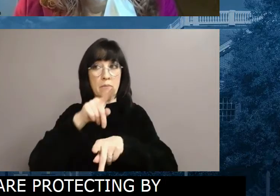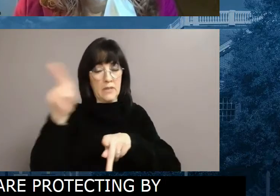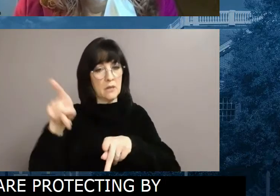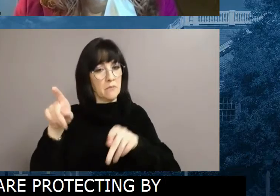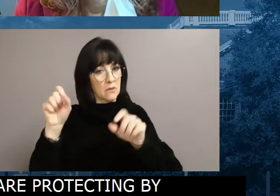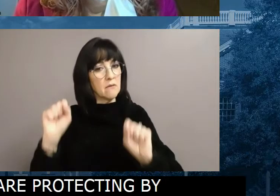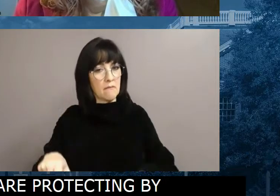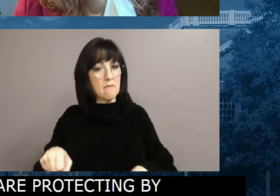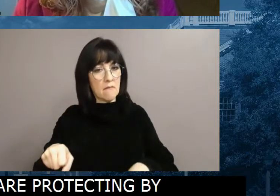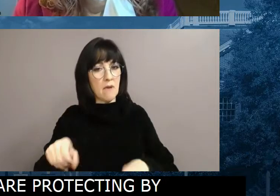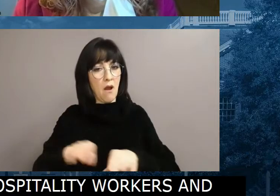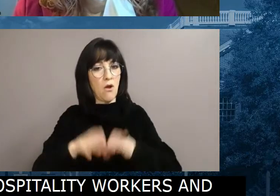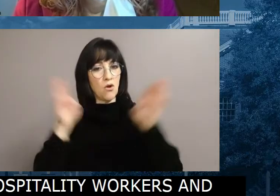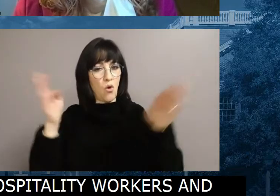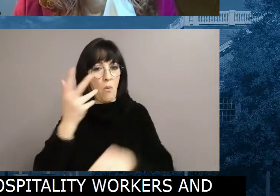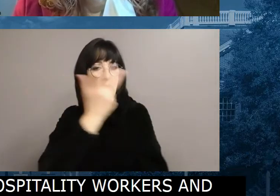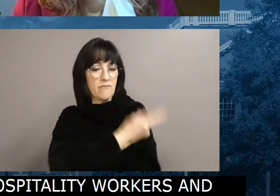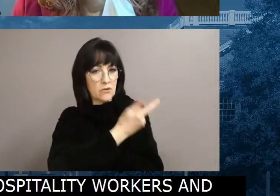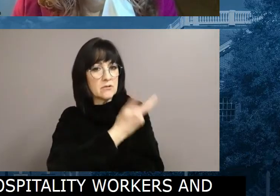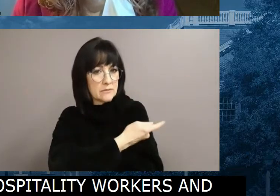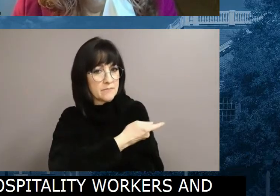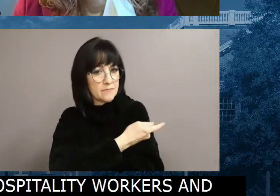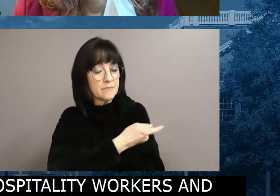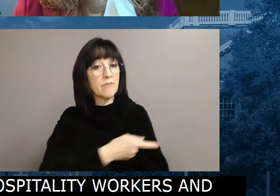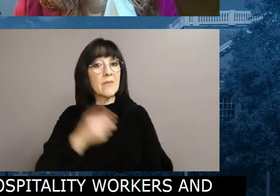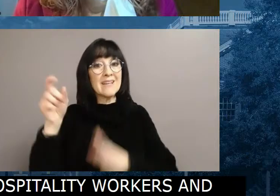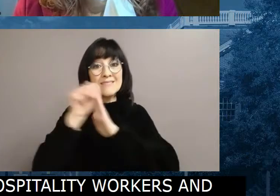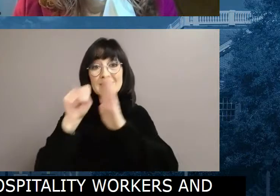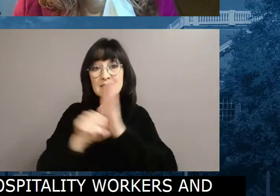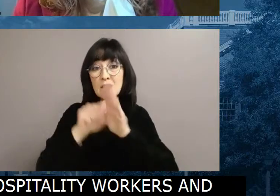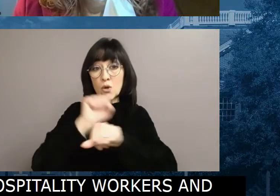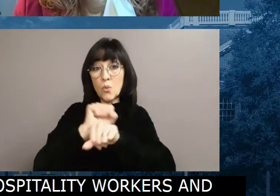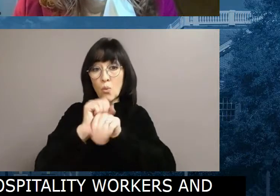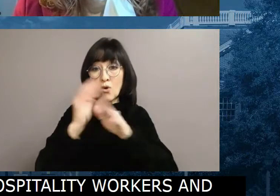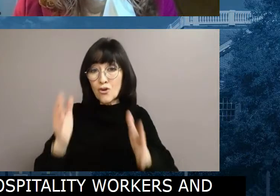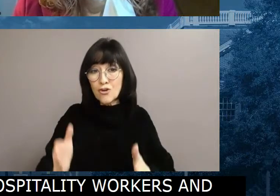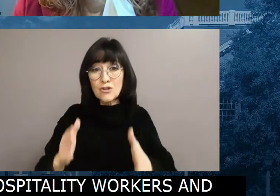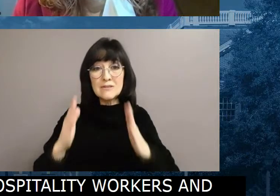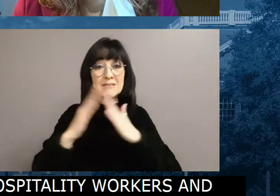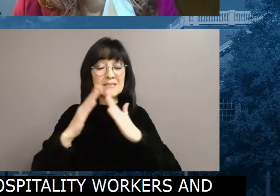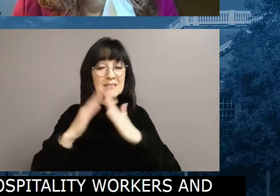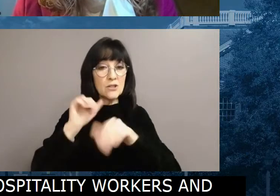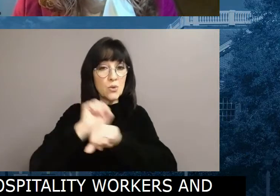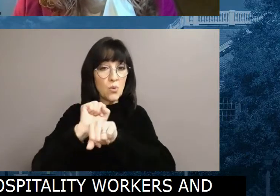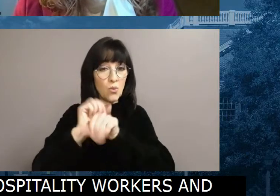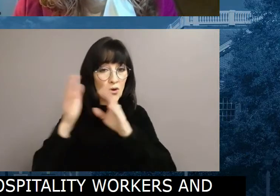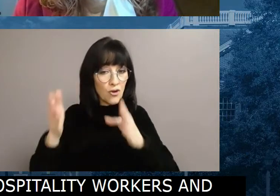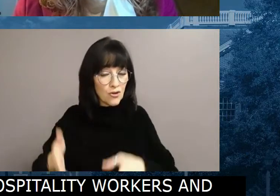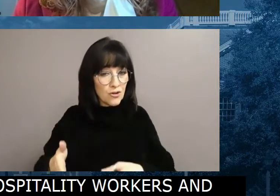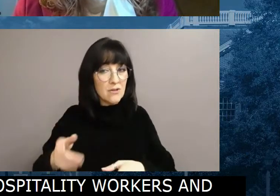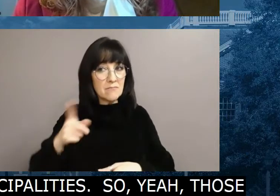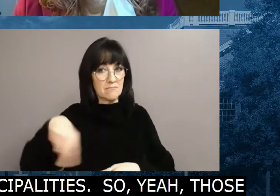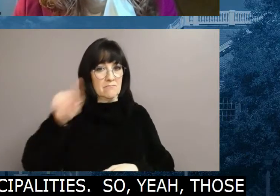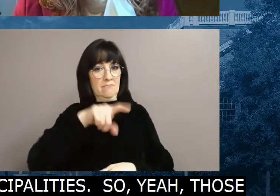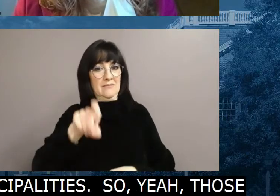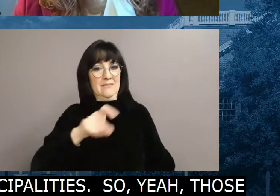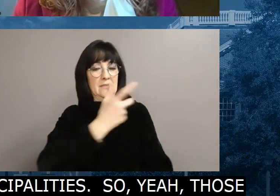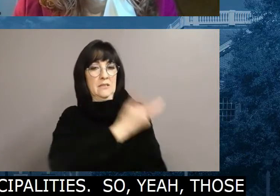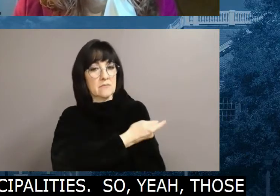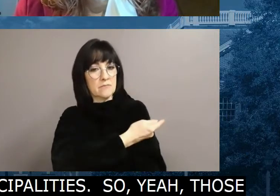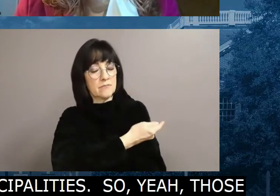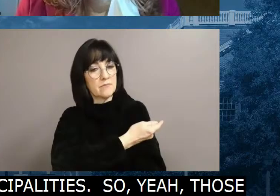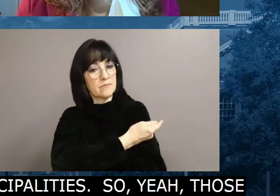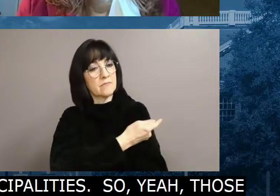so, so those were the main factors, just to enable us to achieve our goals of fast and